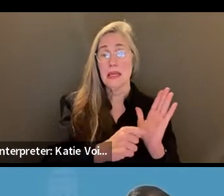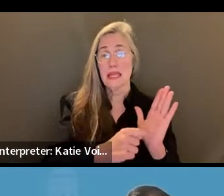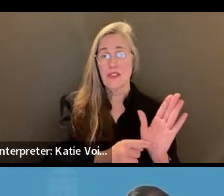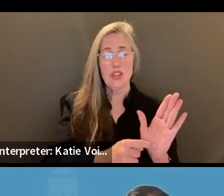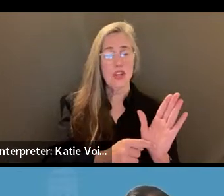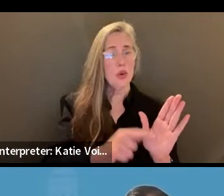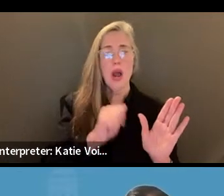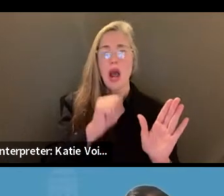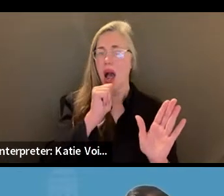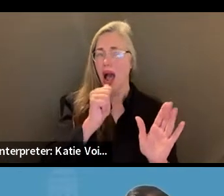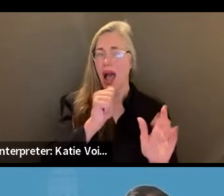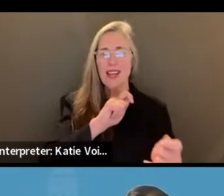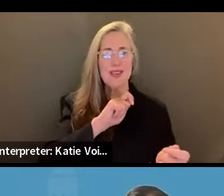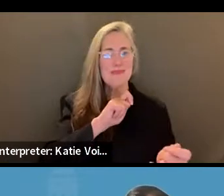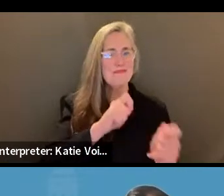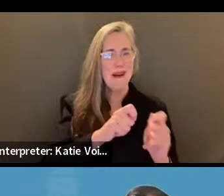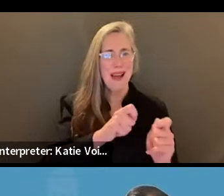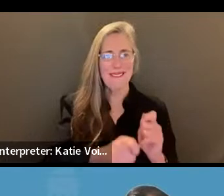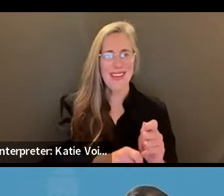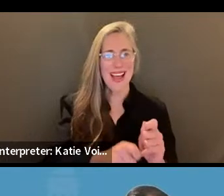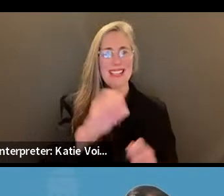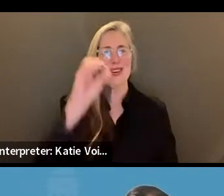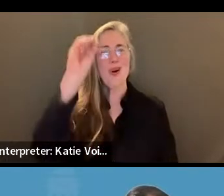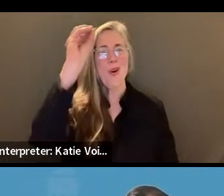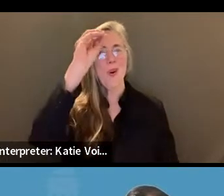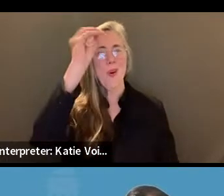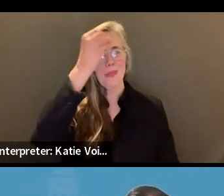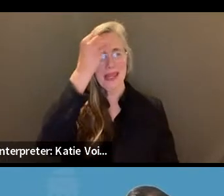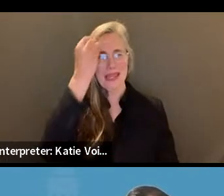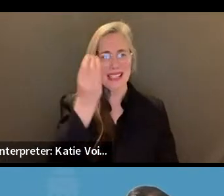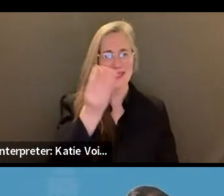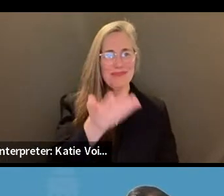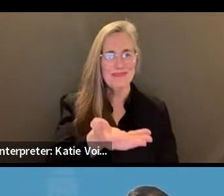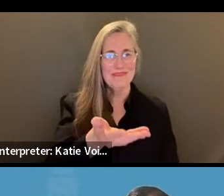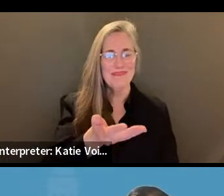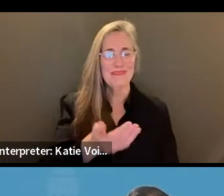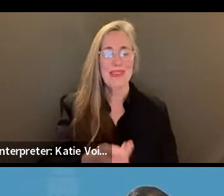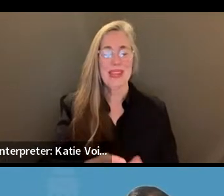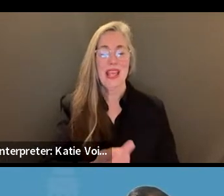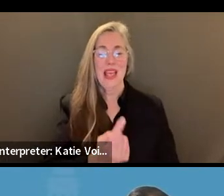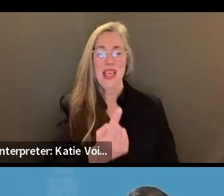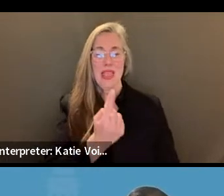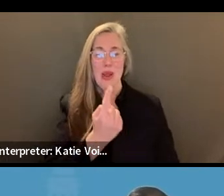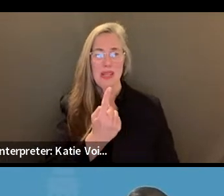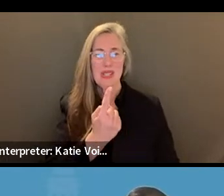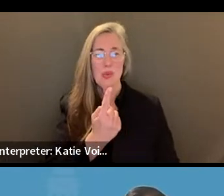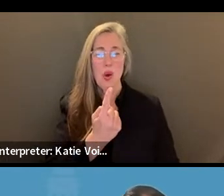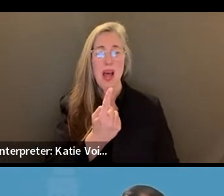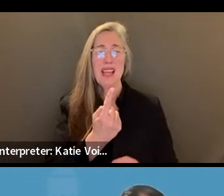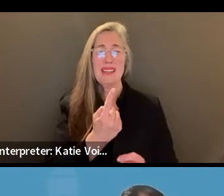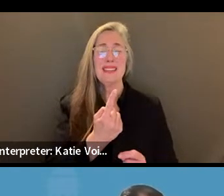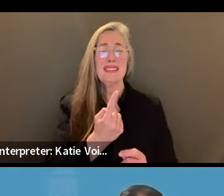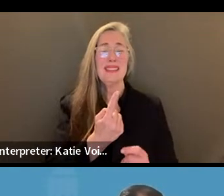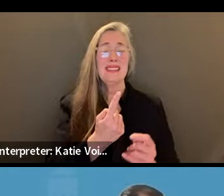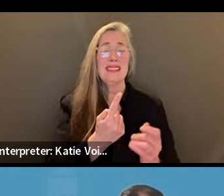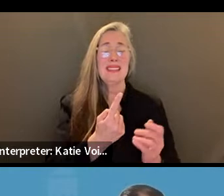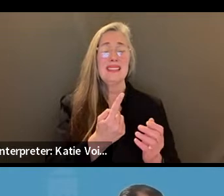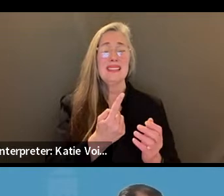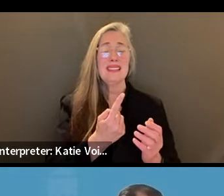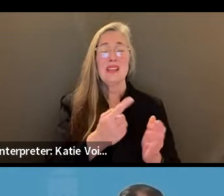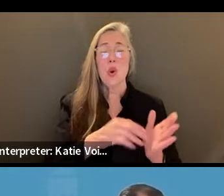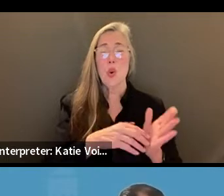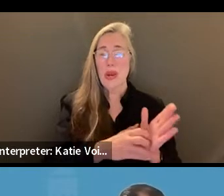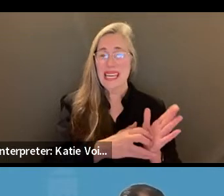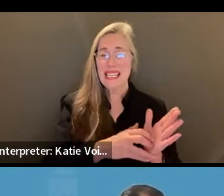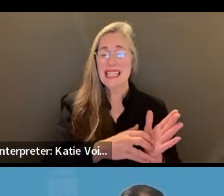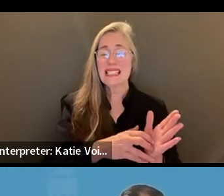unmodified opinion. There was 1 material weakness identified, and that was due to an adjustment.